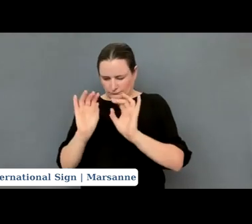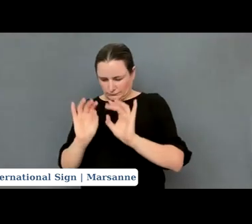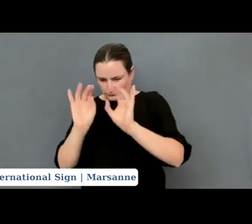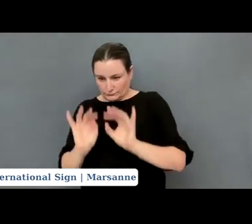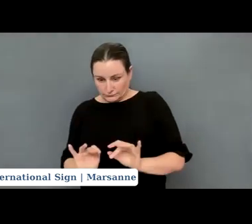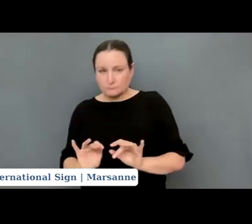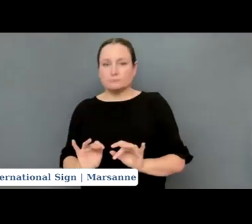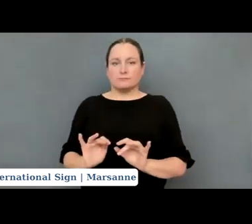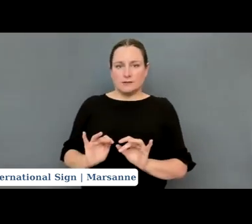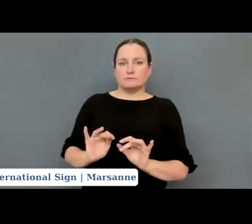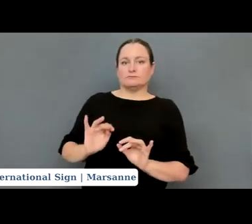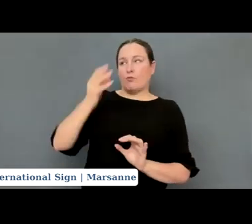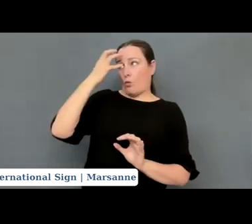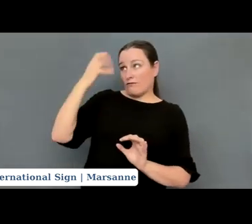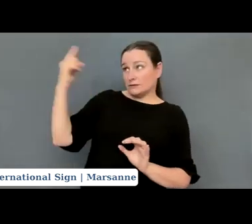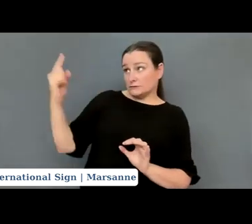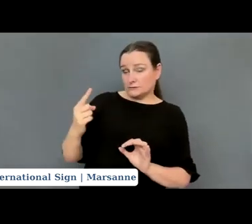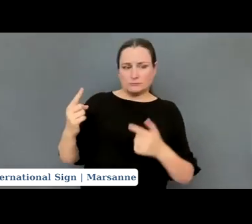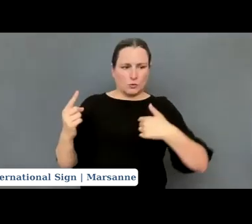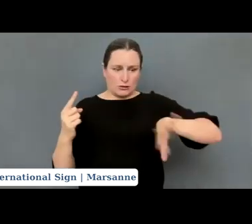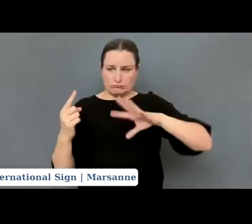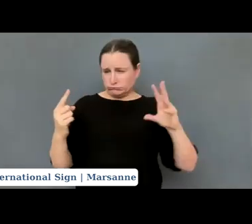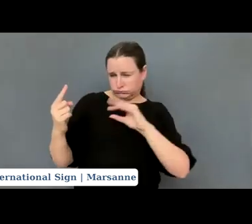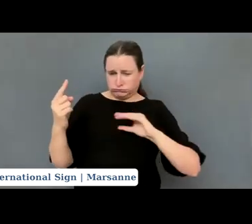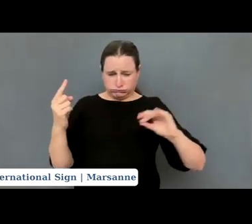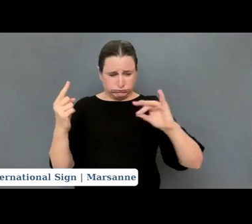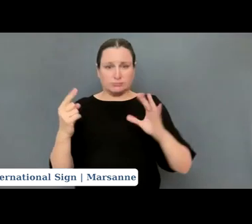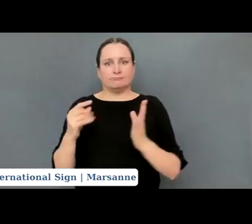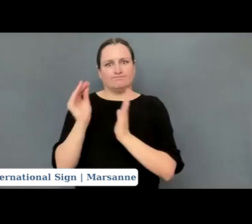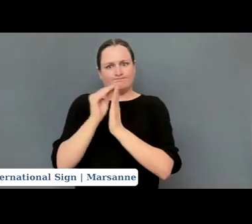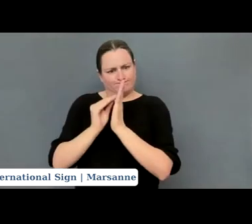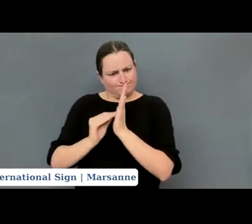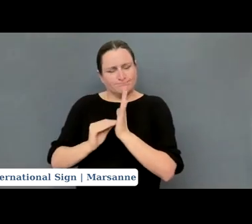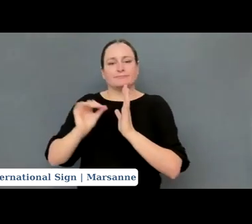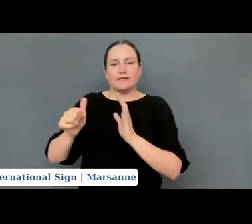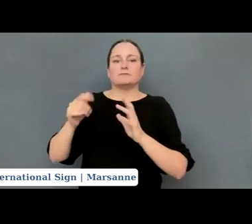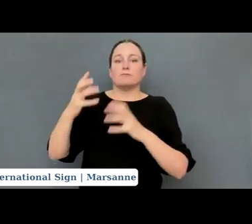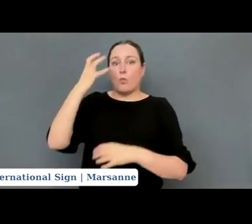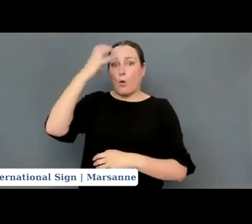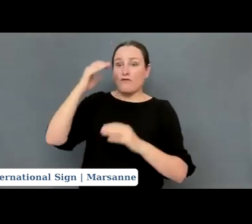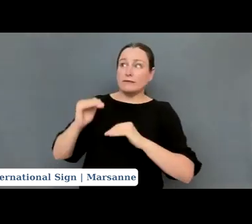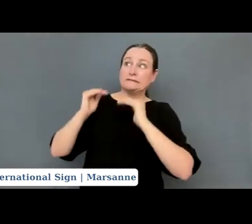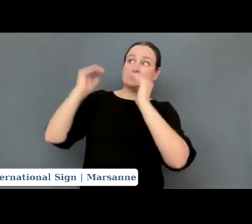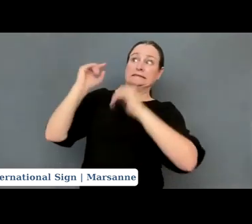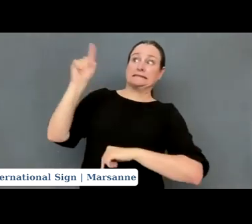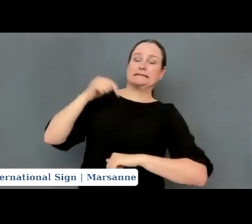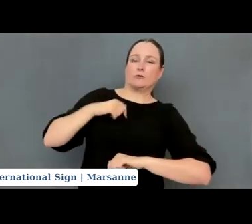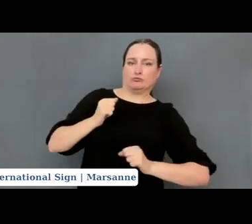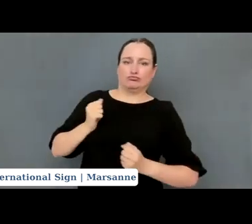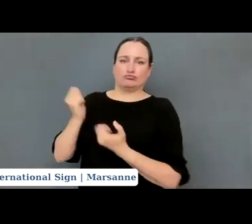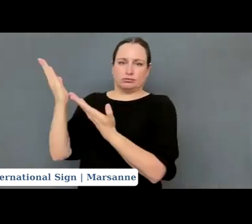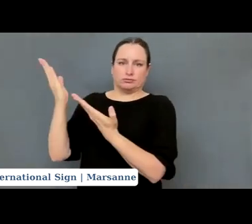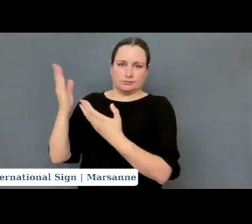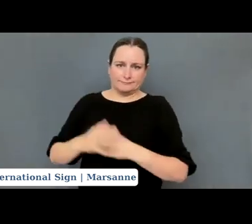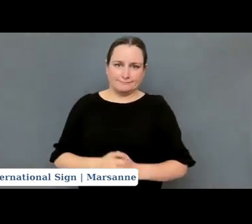level. With the information, what we can do is first-hand approach the National